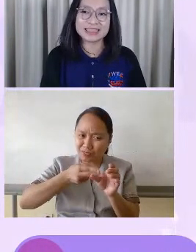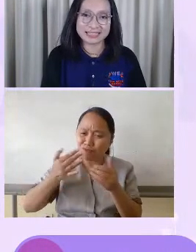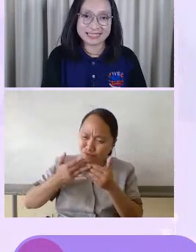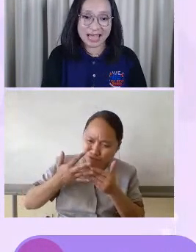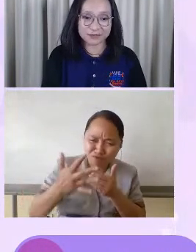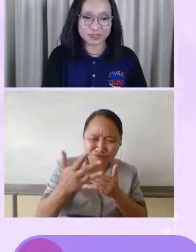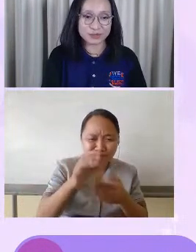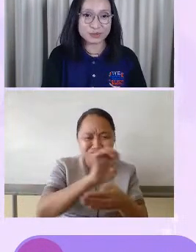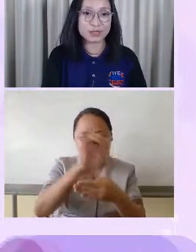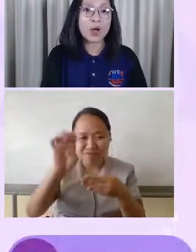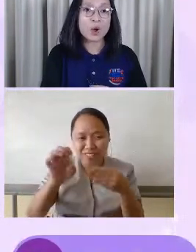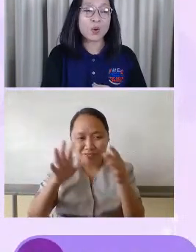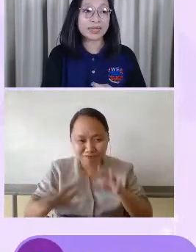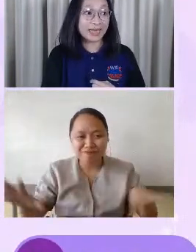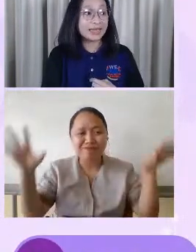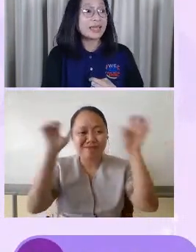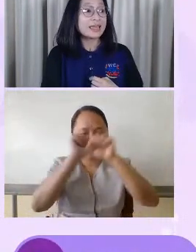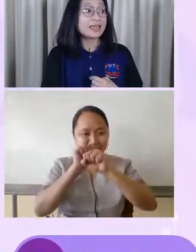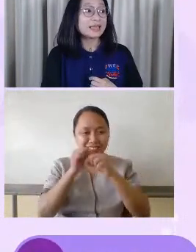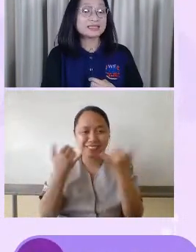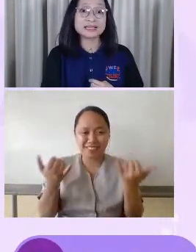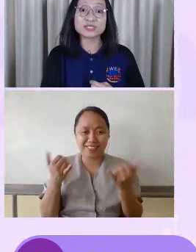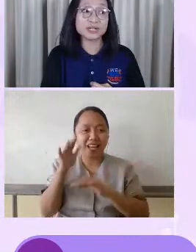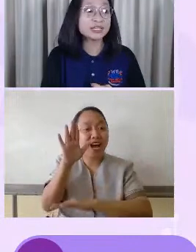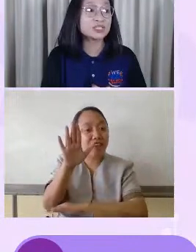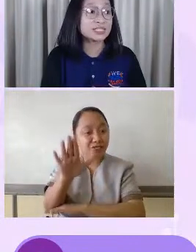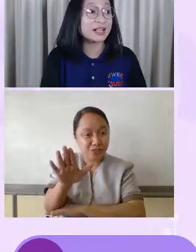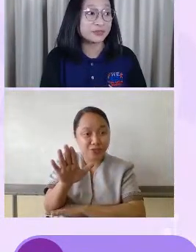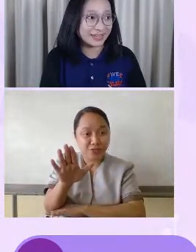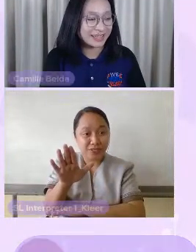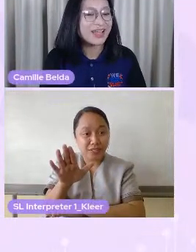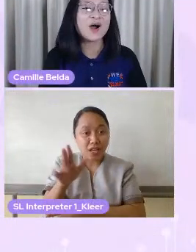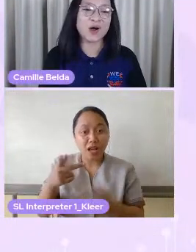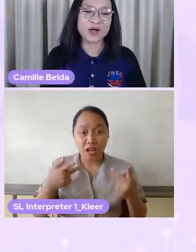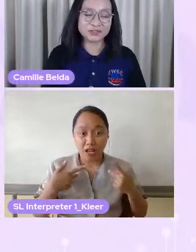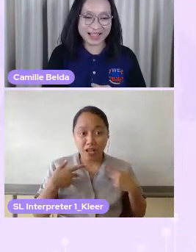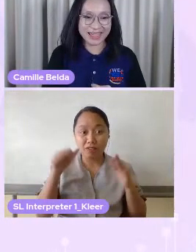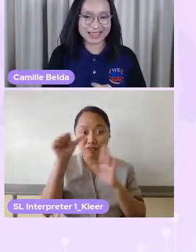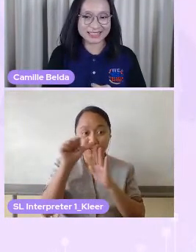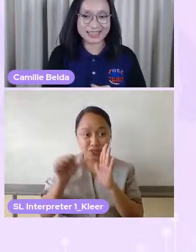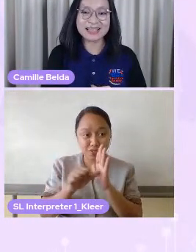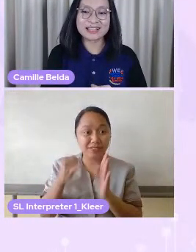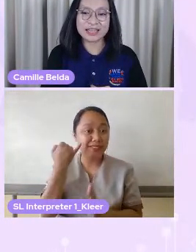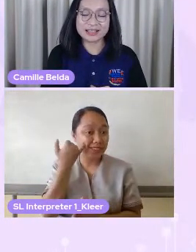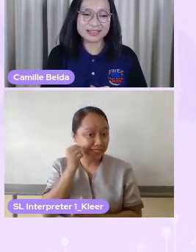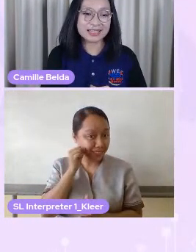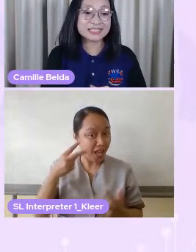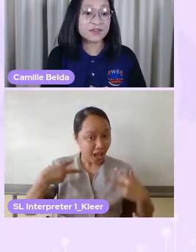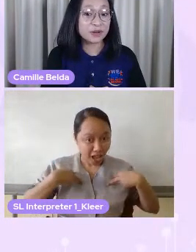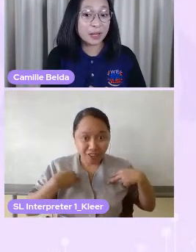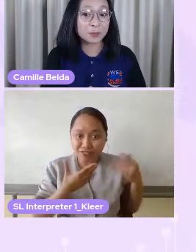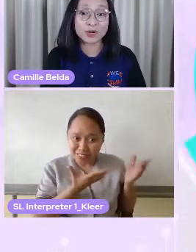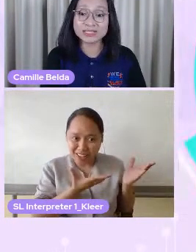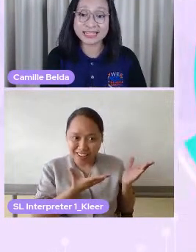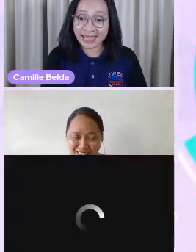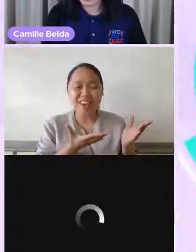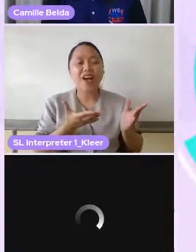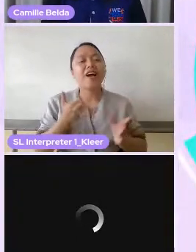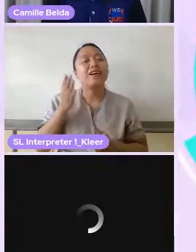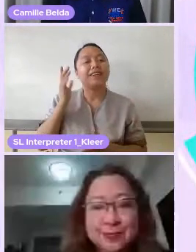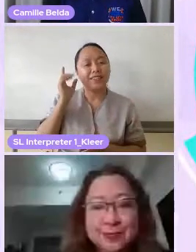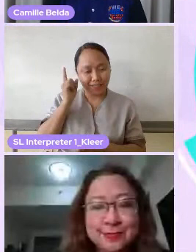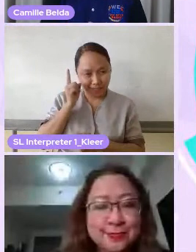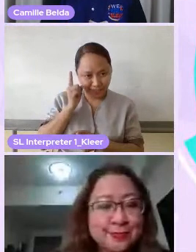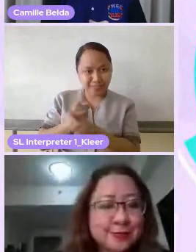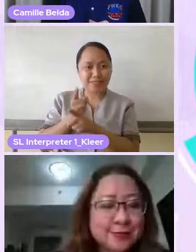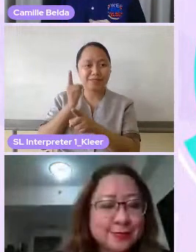episode this afternoon. Okay? Is Attorney Giselle ready? All right. Let's give it up once again